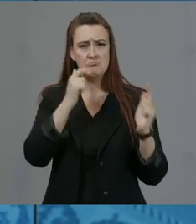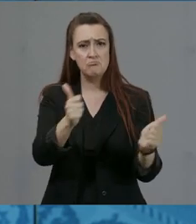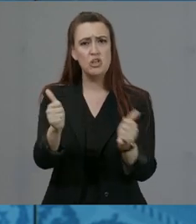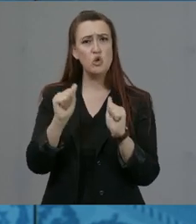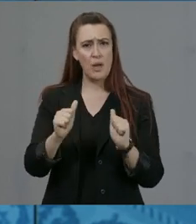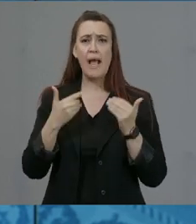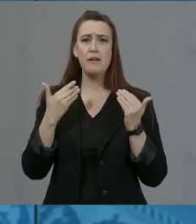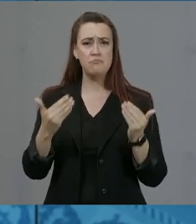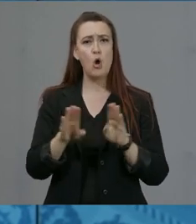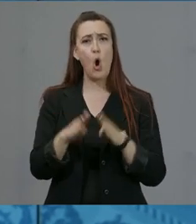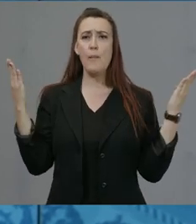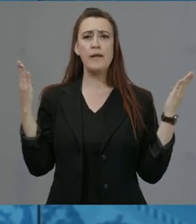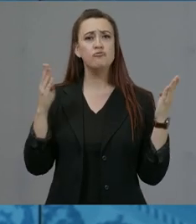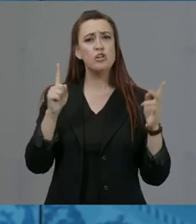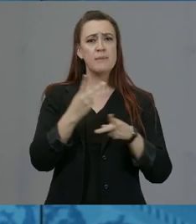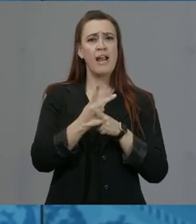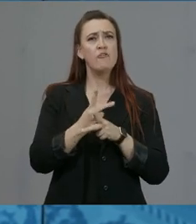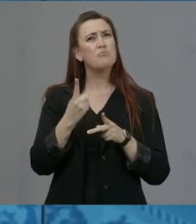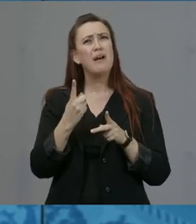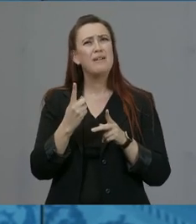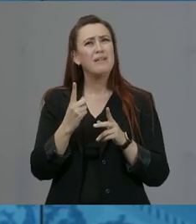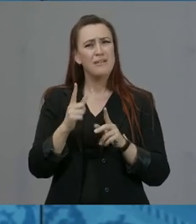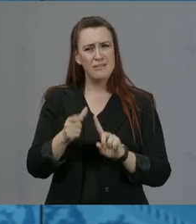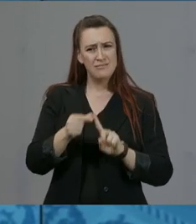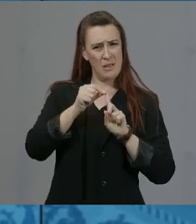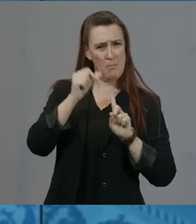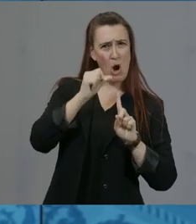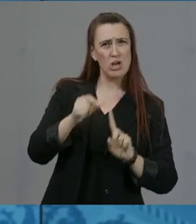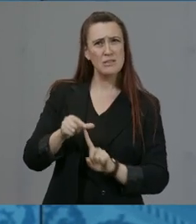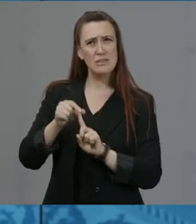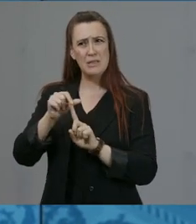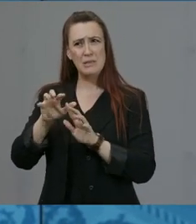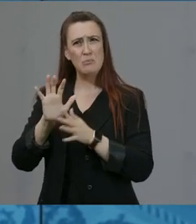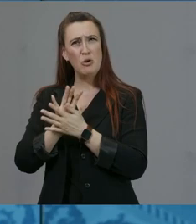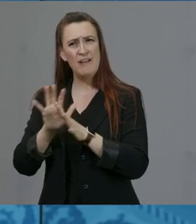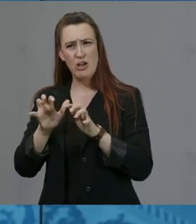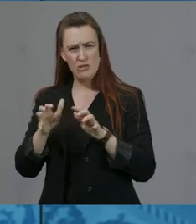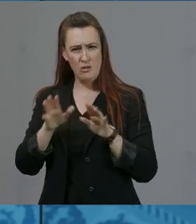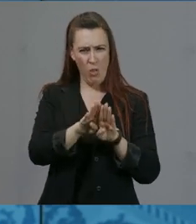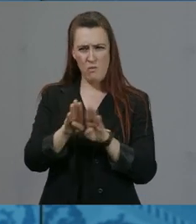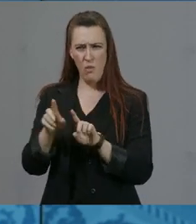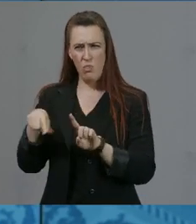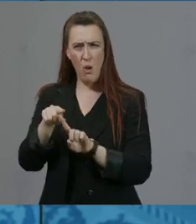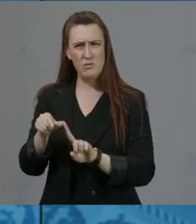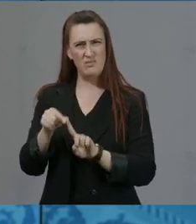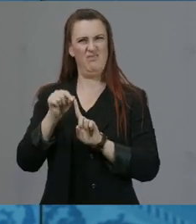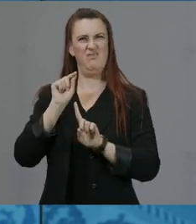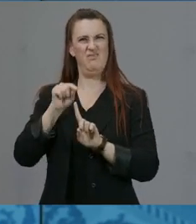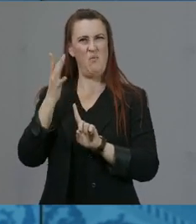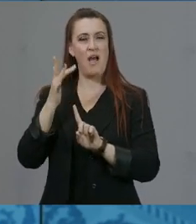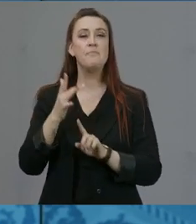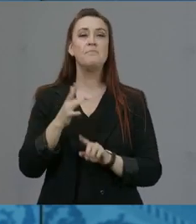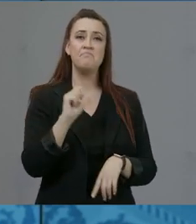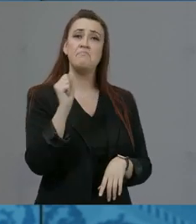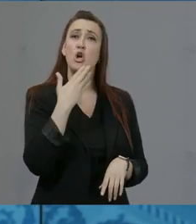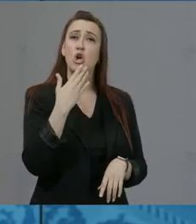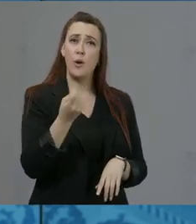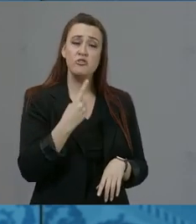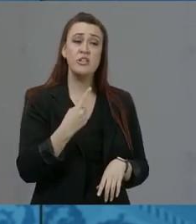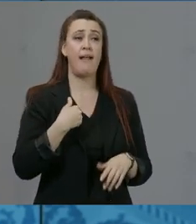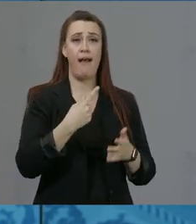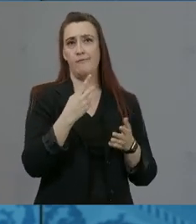bars closed? Why keep movie theaters closed? So it's a very good question, and of course I've talked with our legislative leaders as well, and I want to